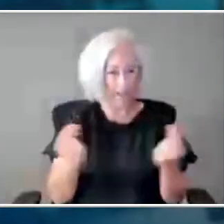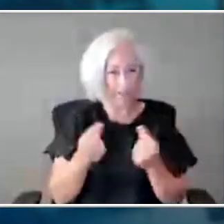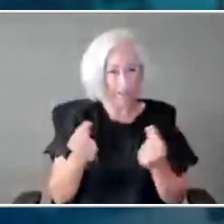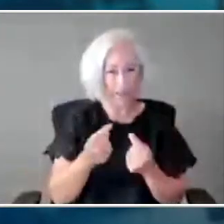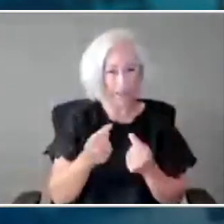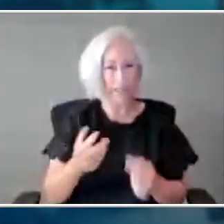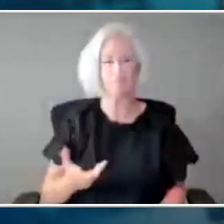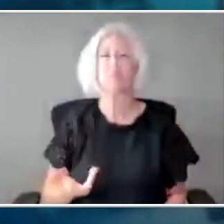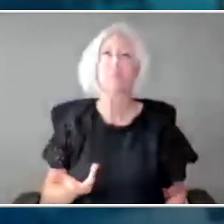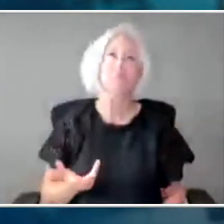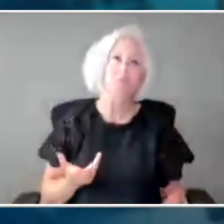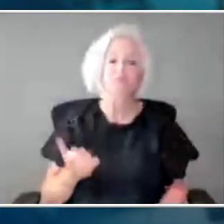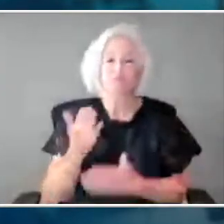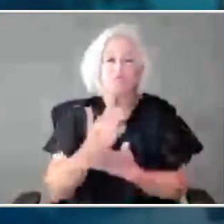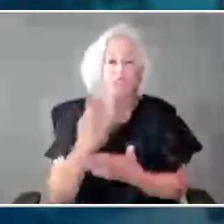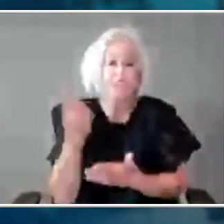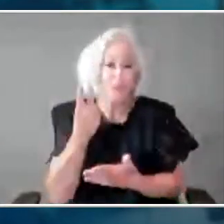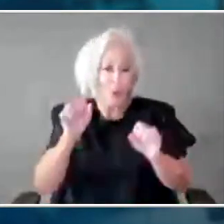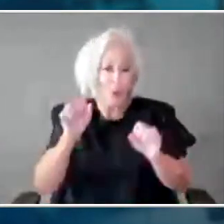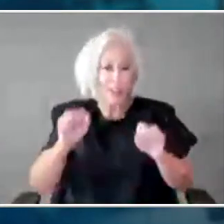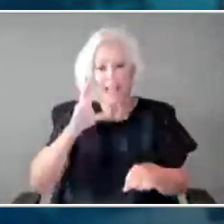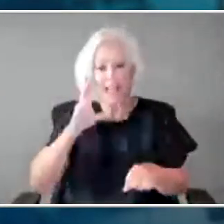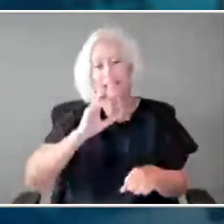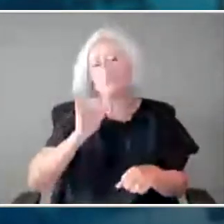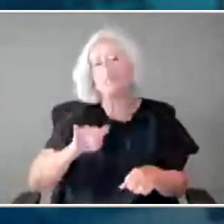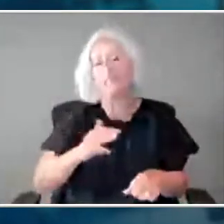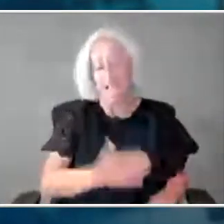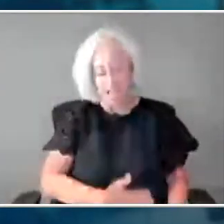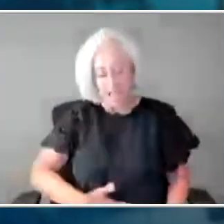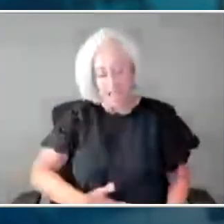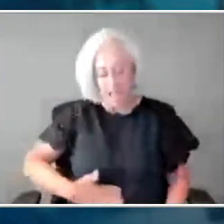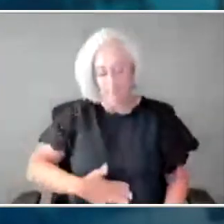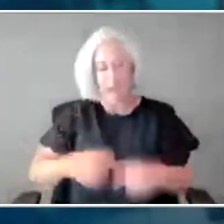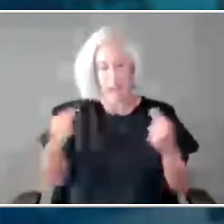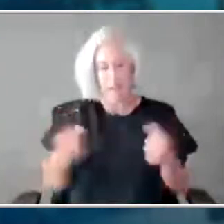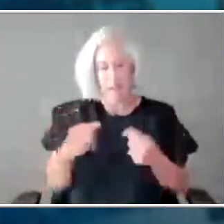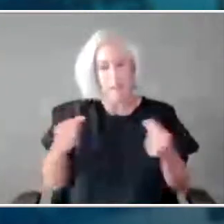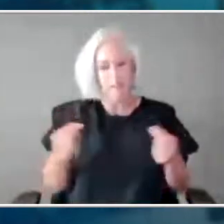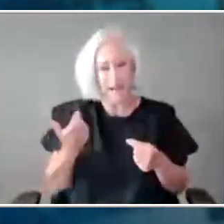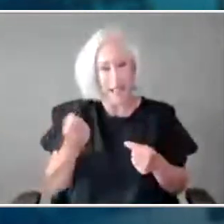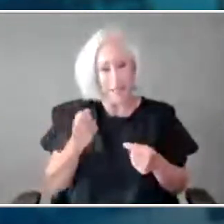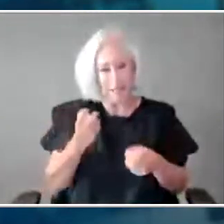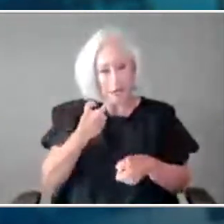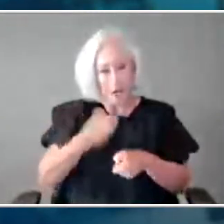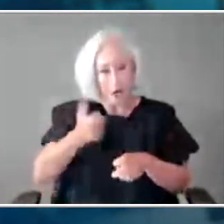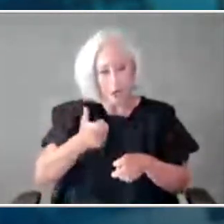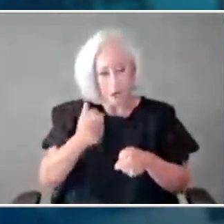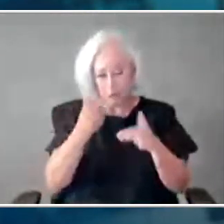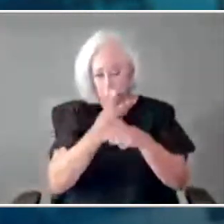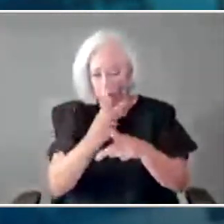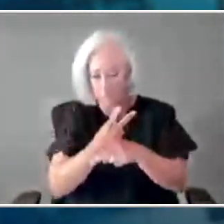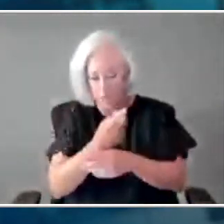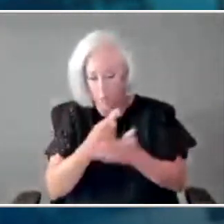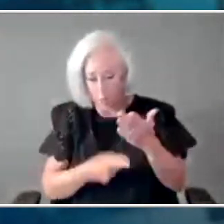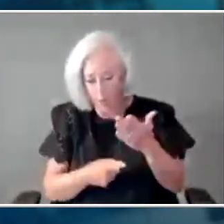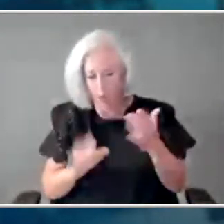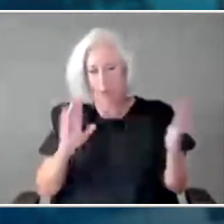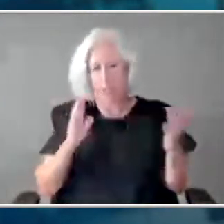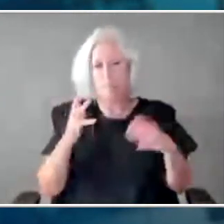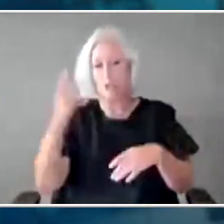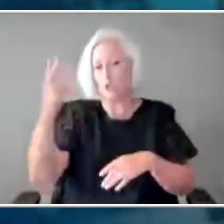definitely experience, you know, pain in the abdomen is always a little bit more difficult to nail down than pain on the outside of the body, you know, and I